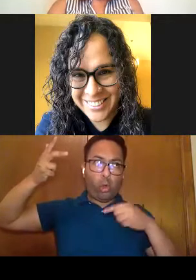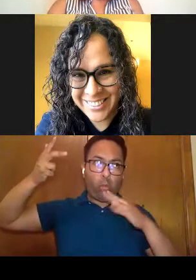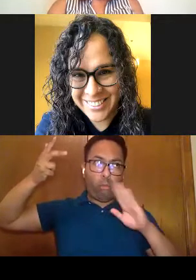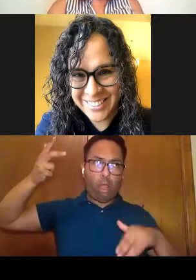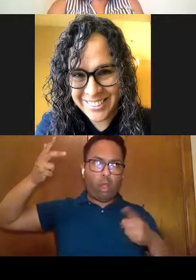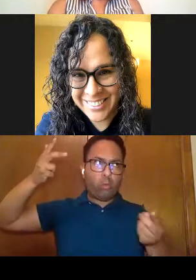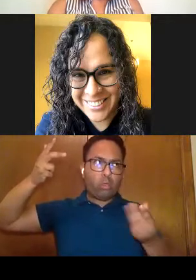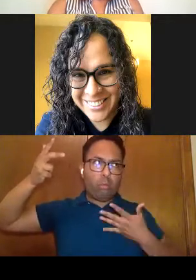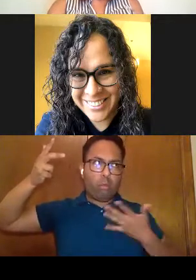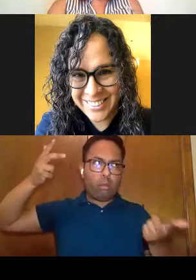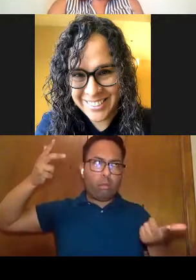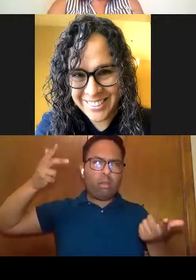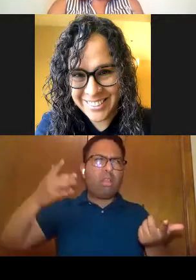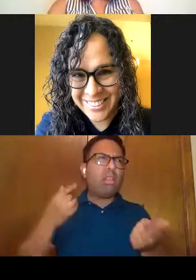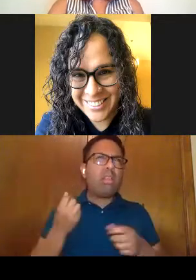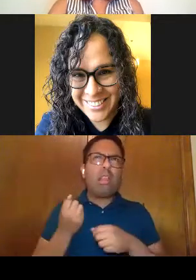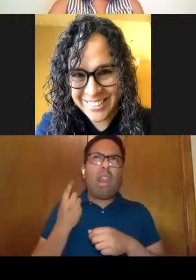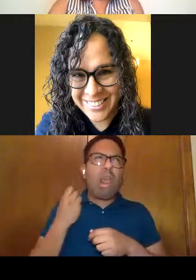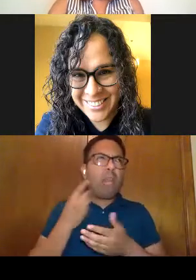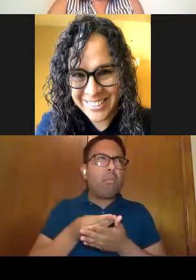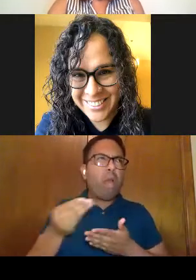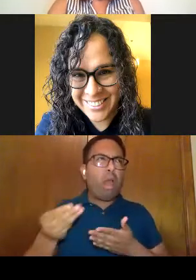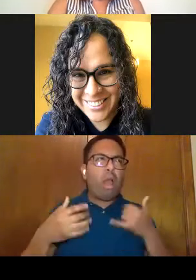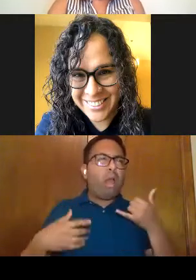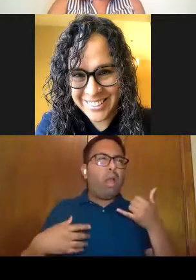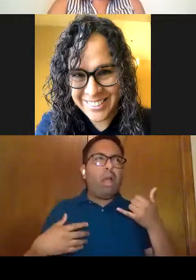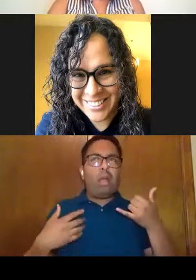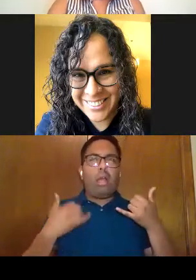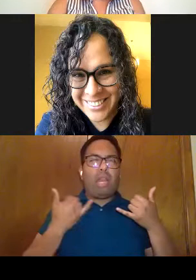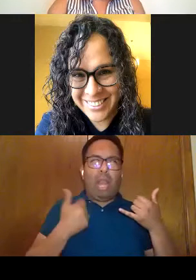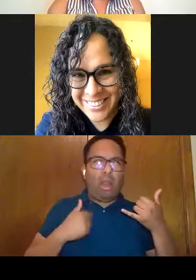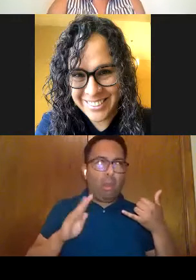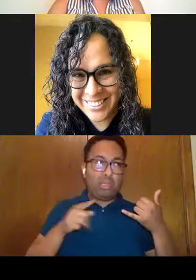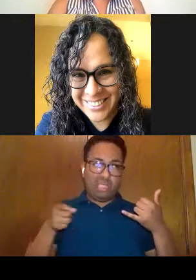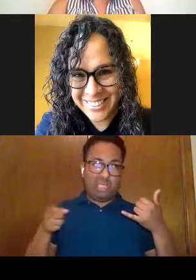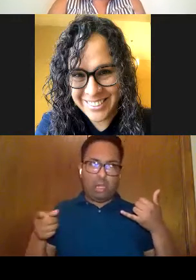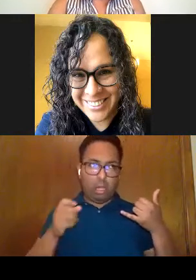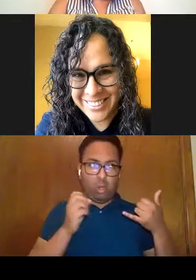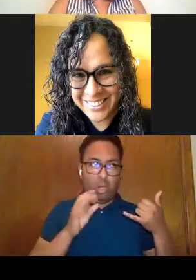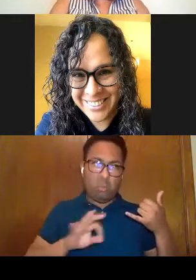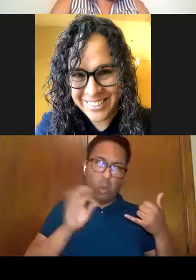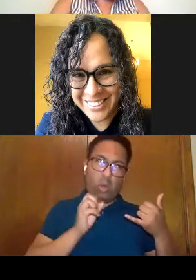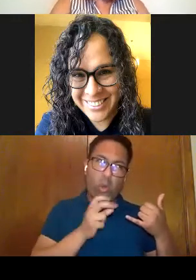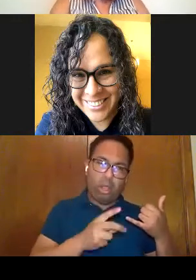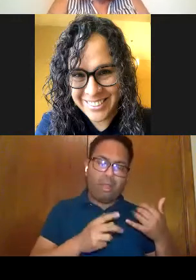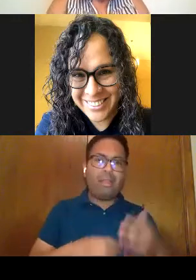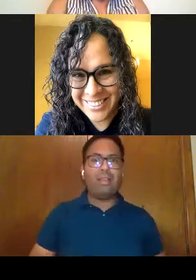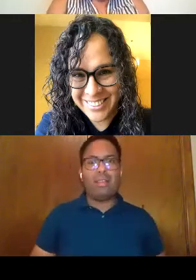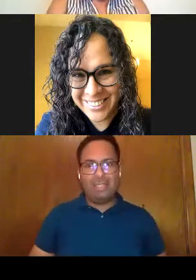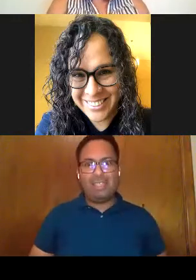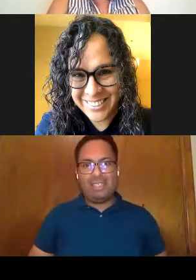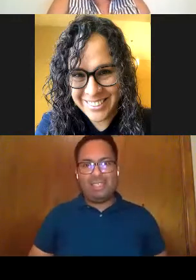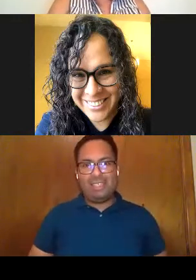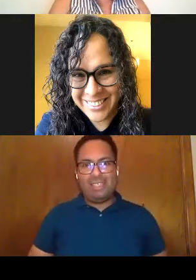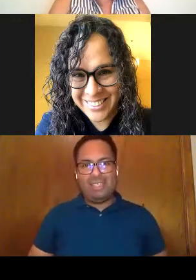I got them last season. Look, I'm in the middle of something quite important, okay? Okay, so I think